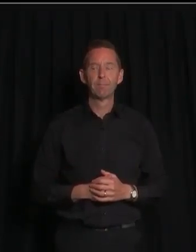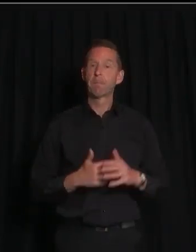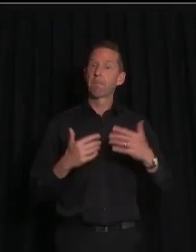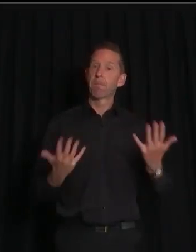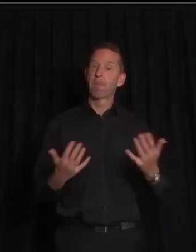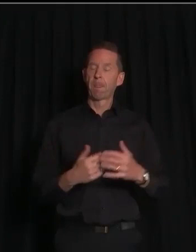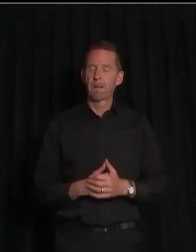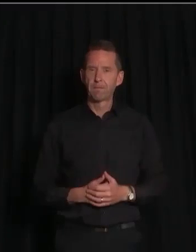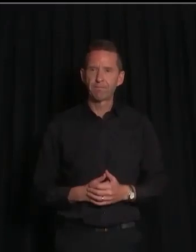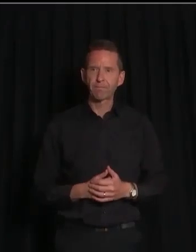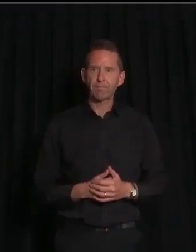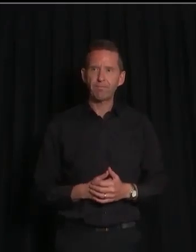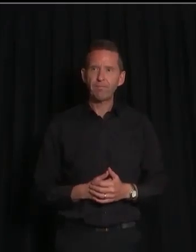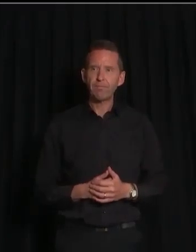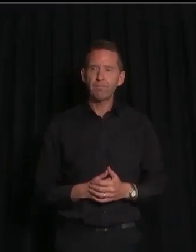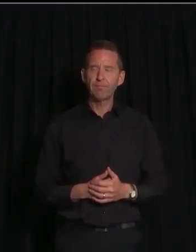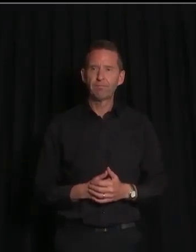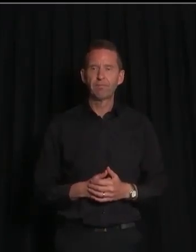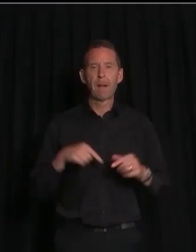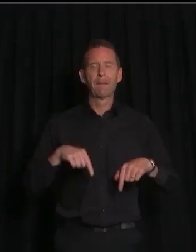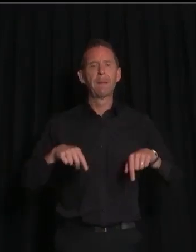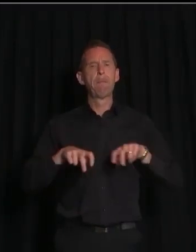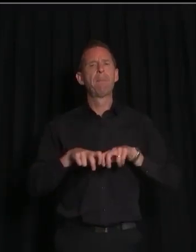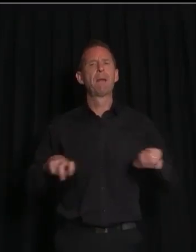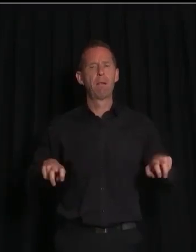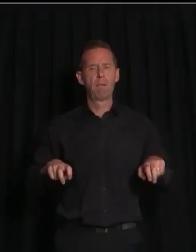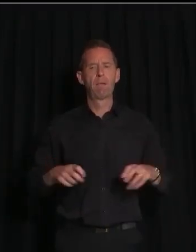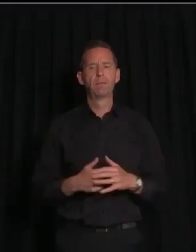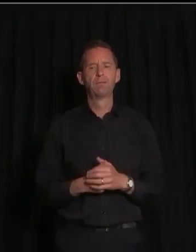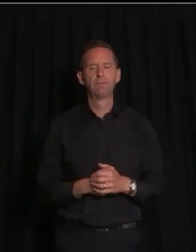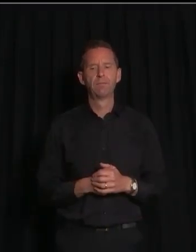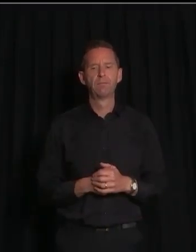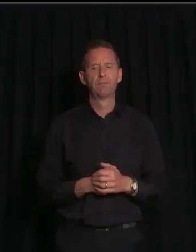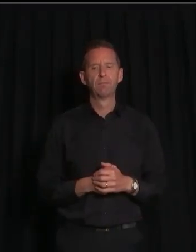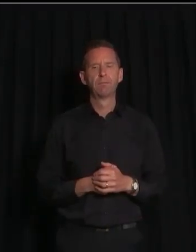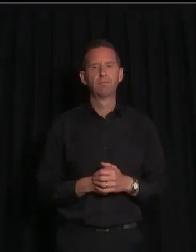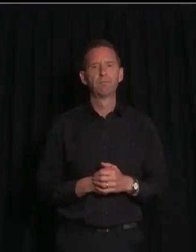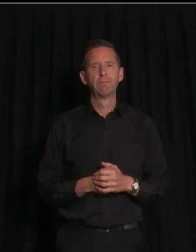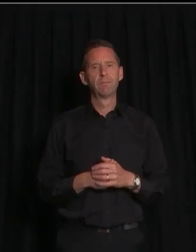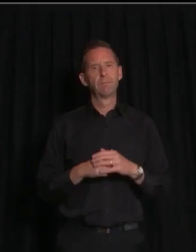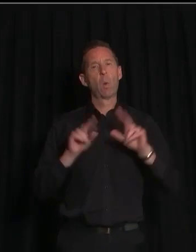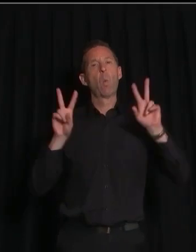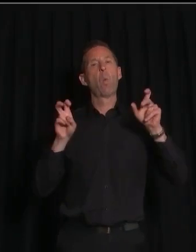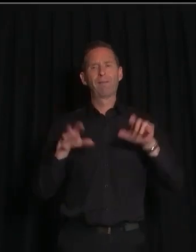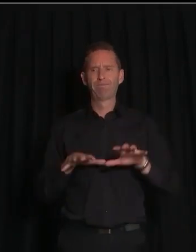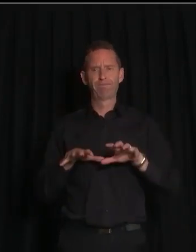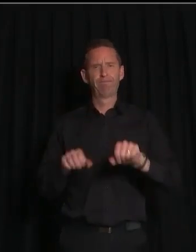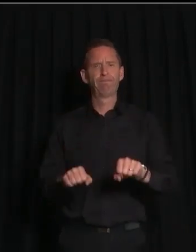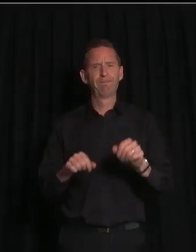So this panel is called Claiming Our Space.